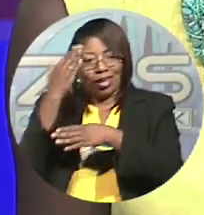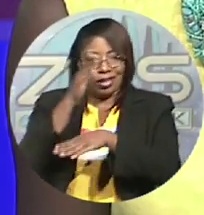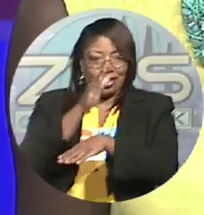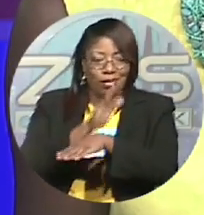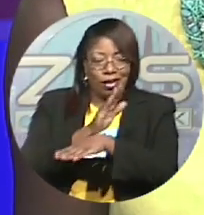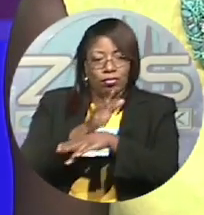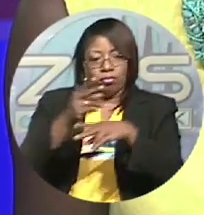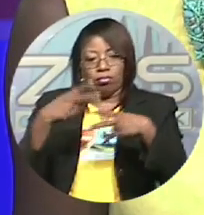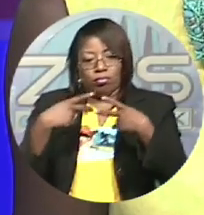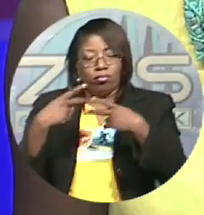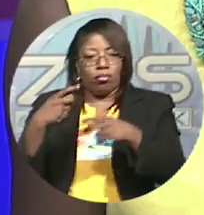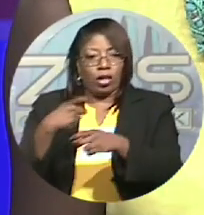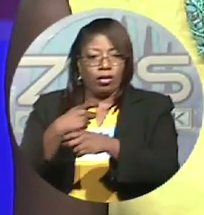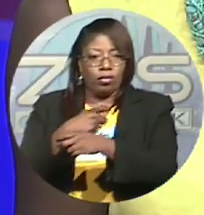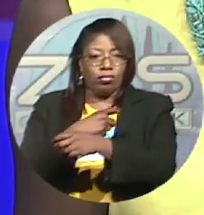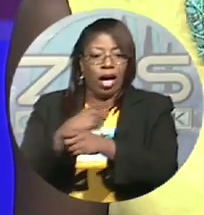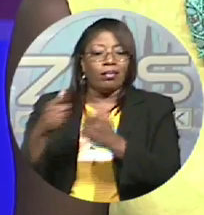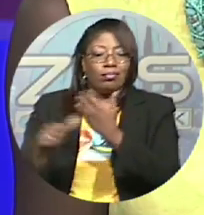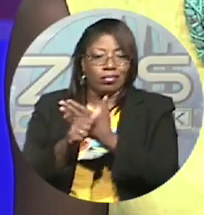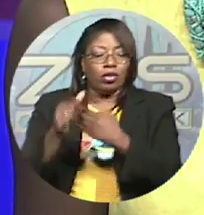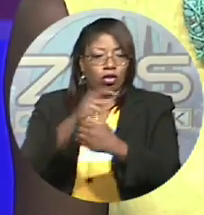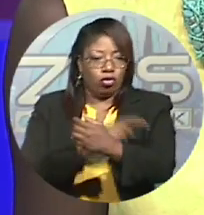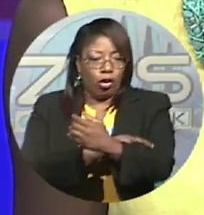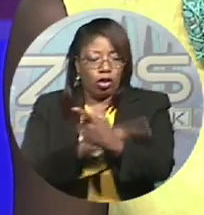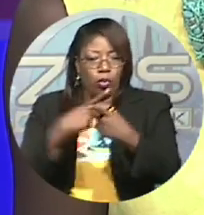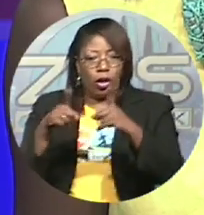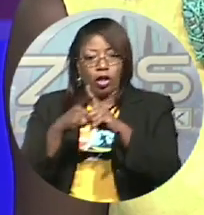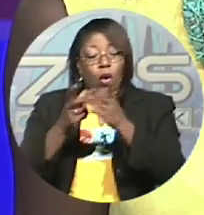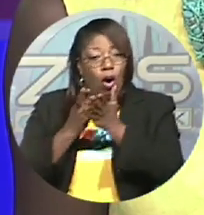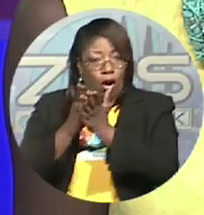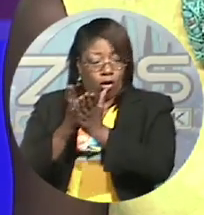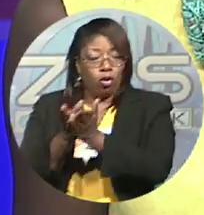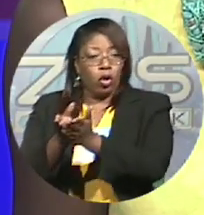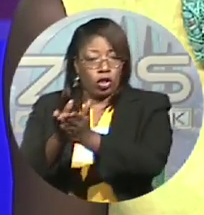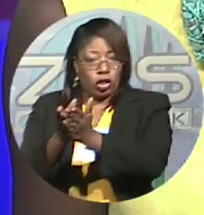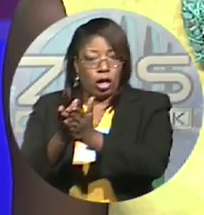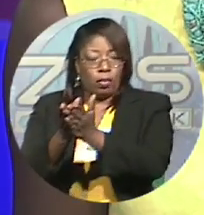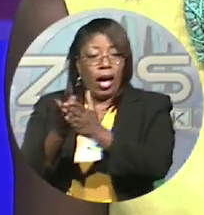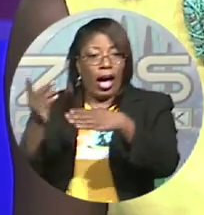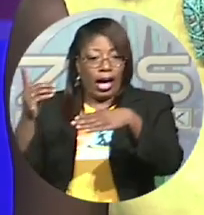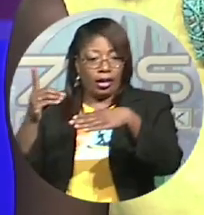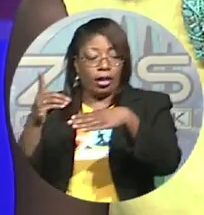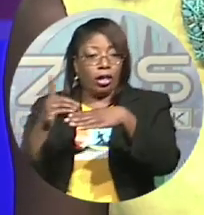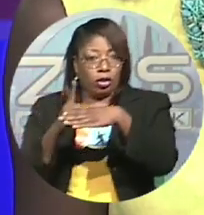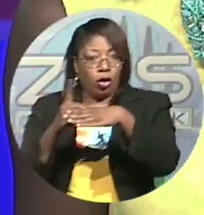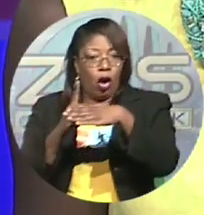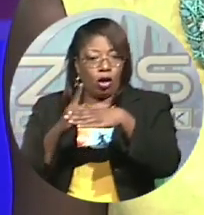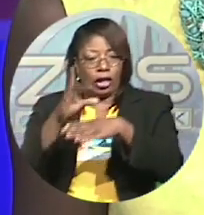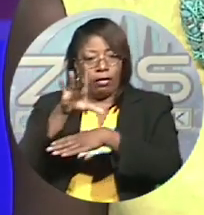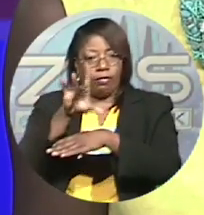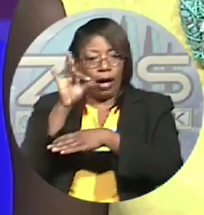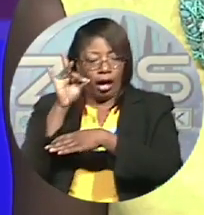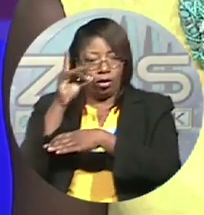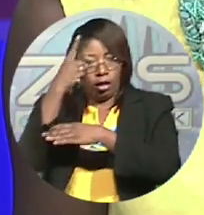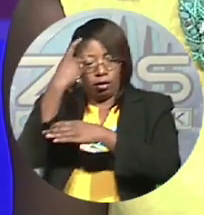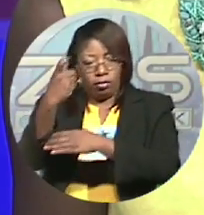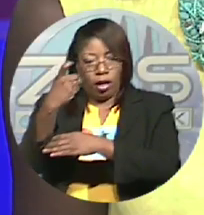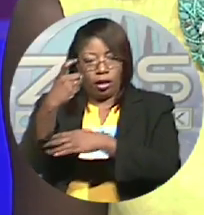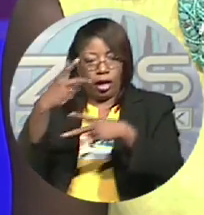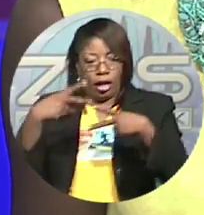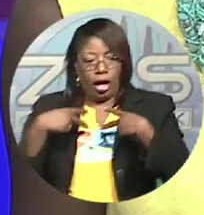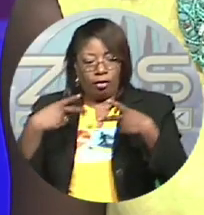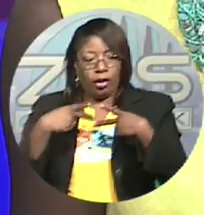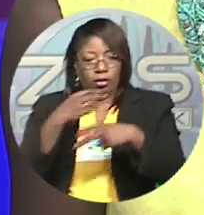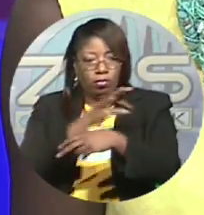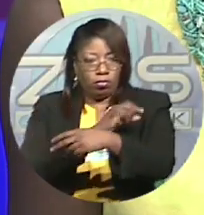for possession of dangerous drugs. The officers went to a cruise ship moored at the Prince George Wharf, where they found the suspect in possession of a